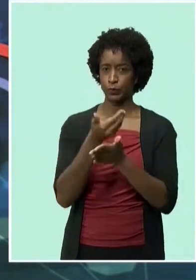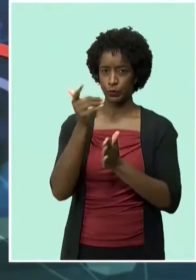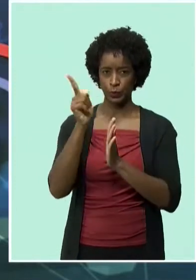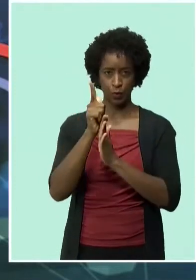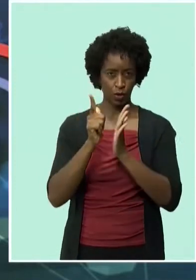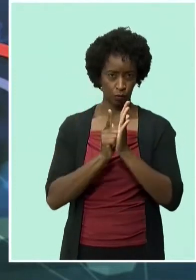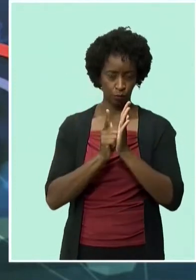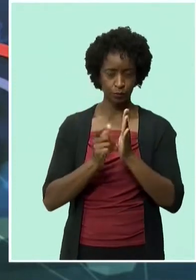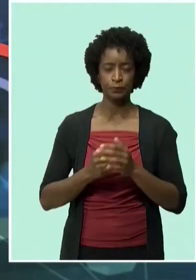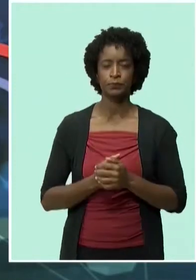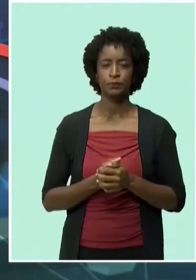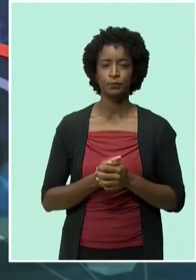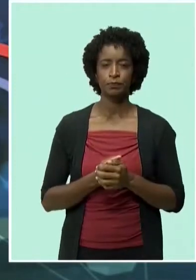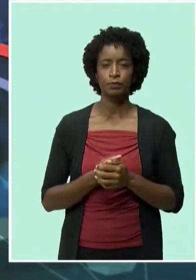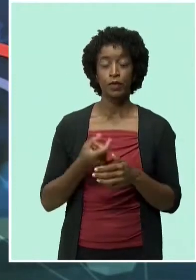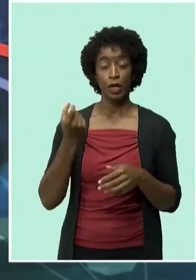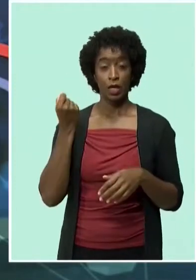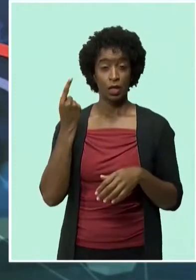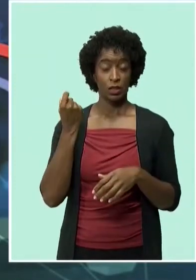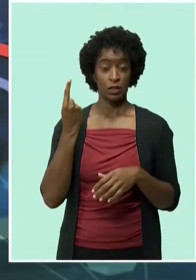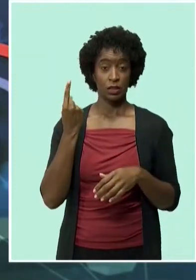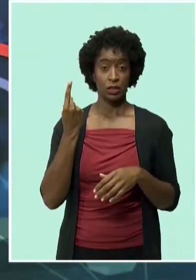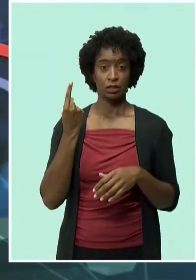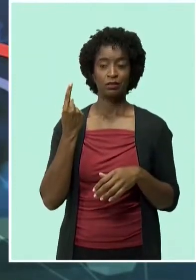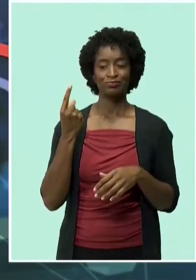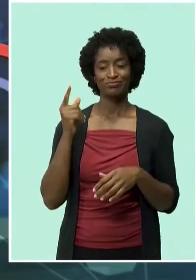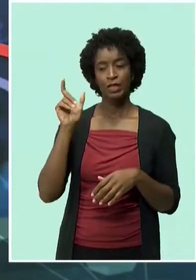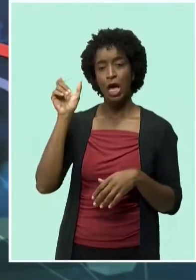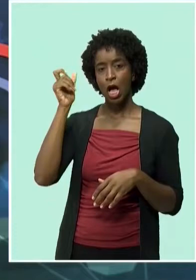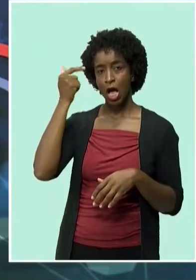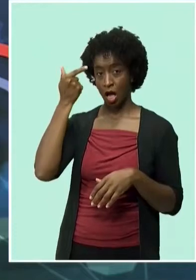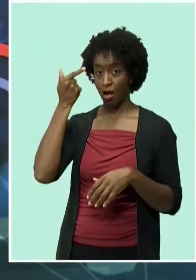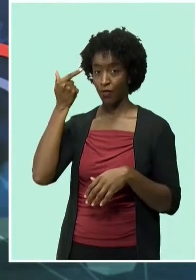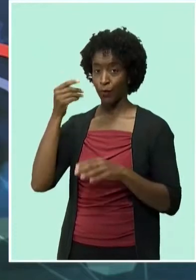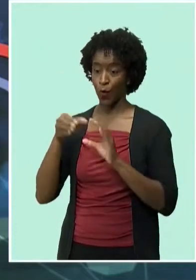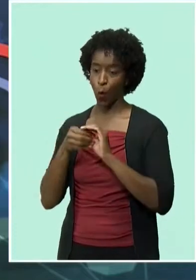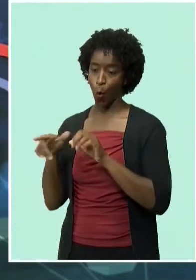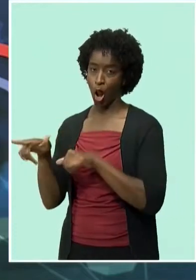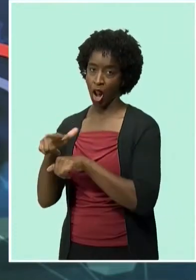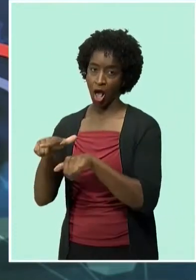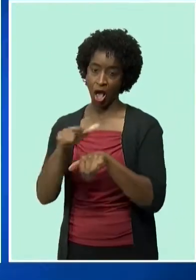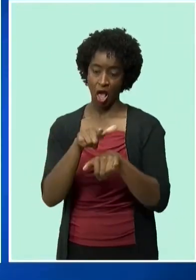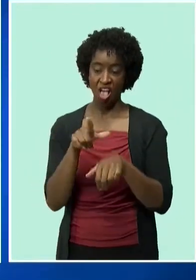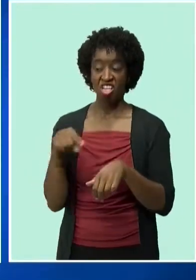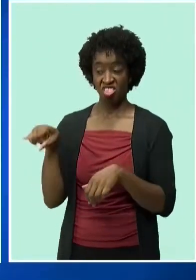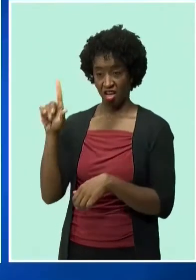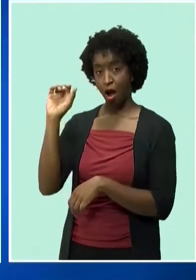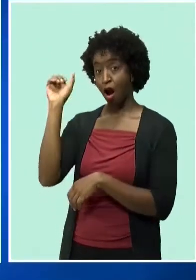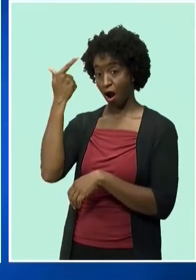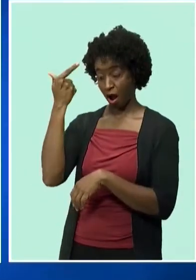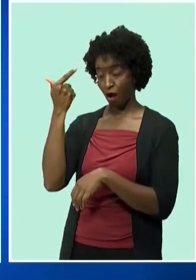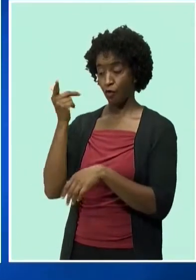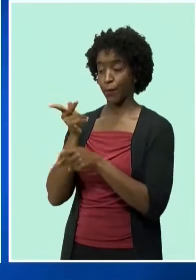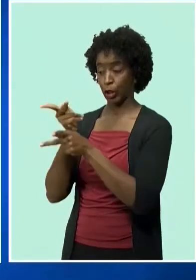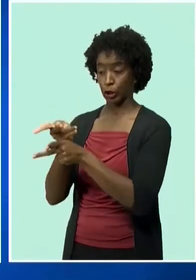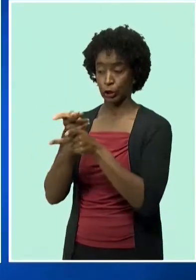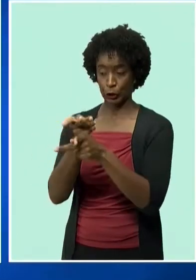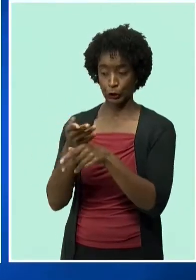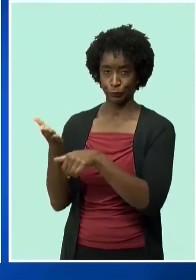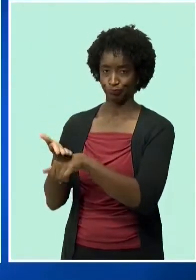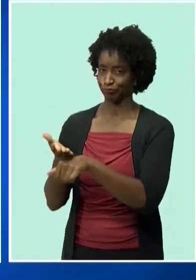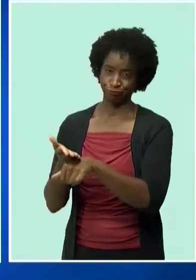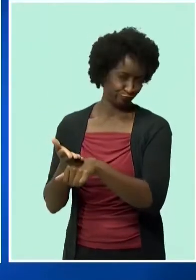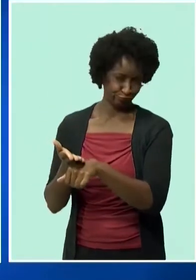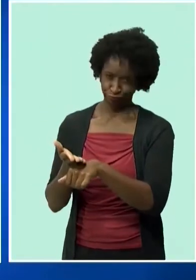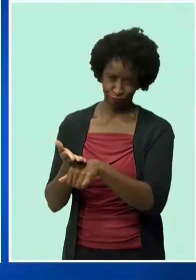problem. He also acknowledged that government is one of the biggest offenders in this practice. In our health services regulations going